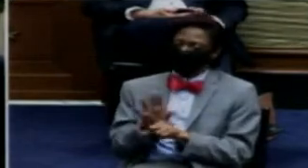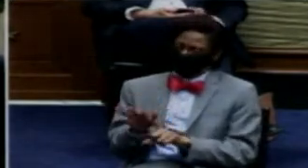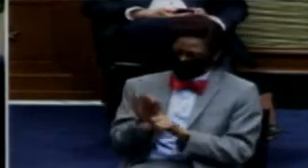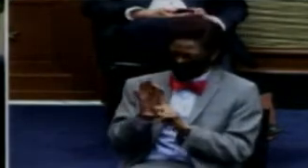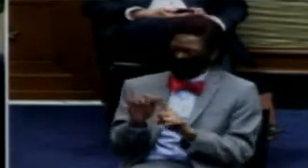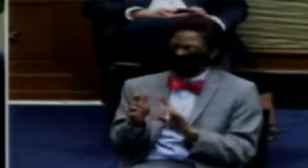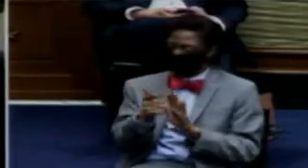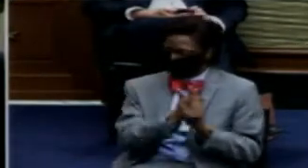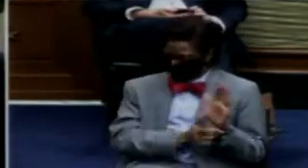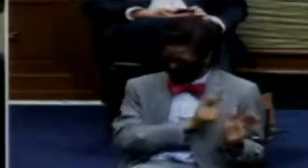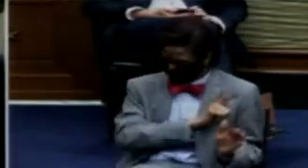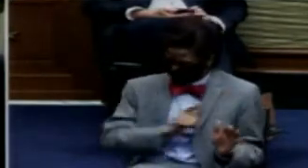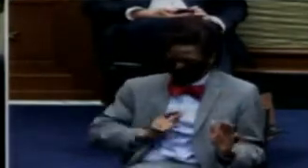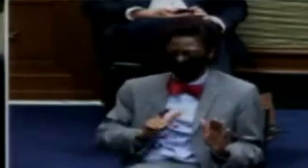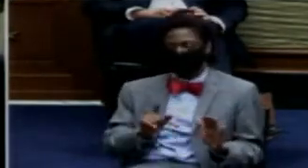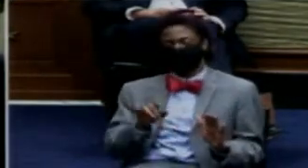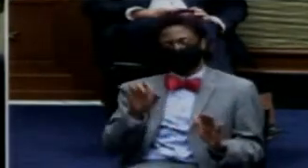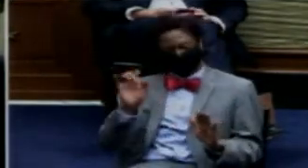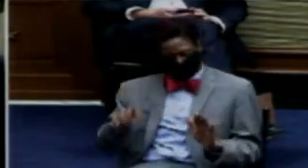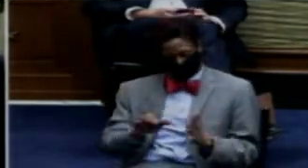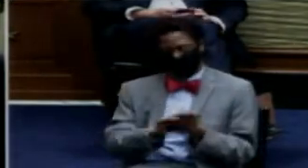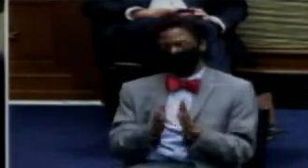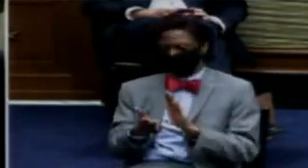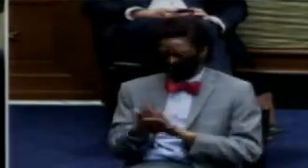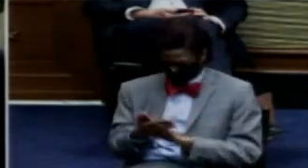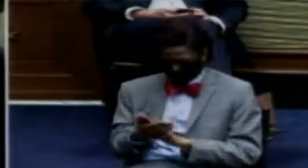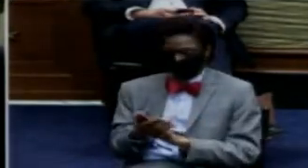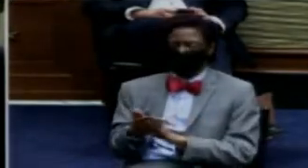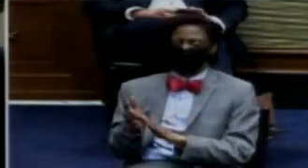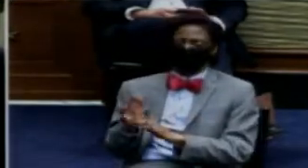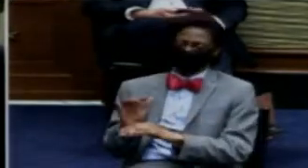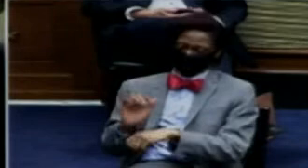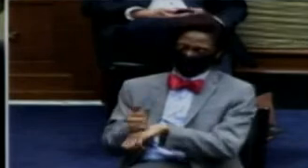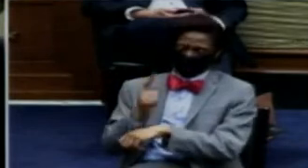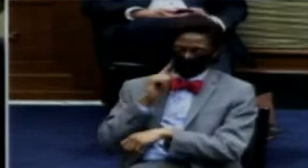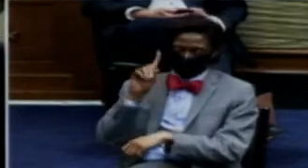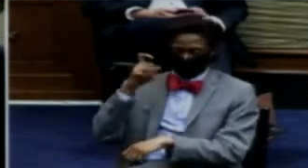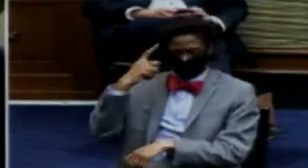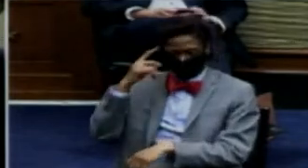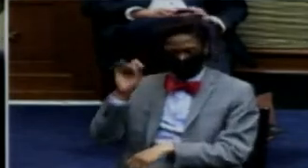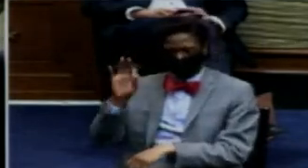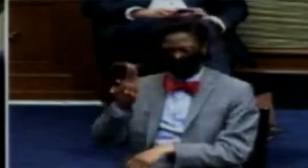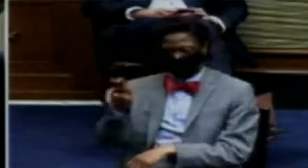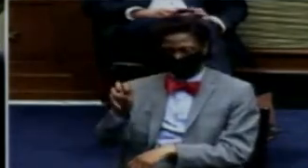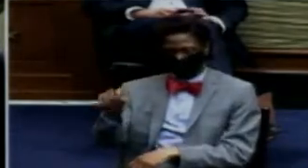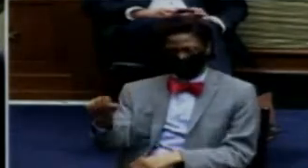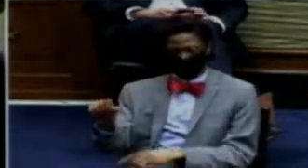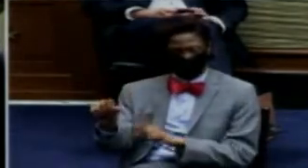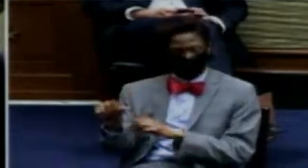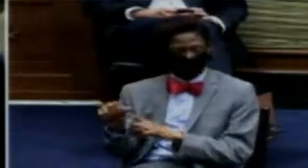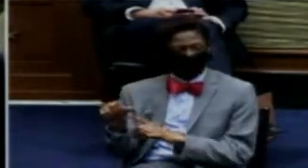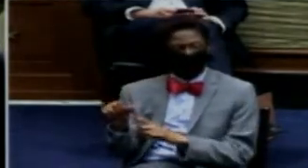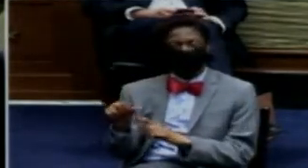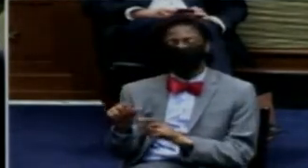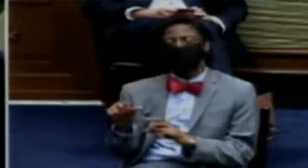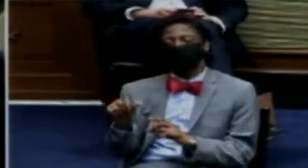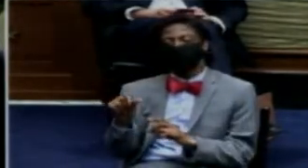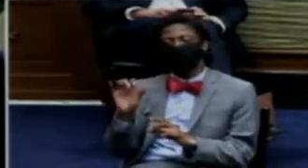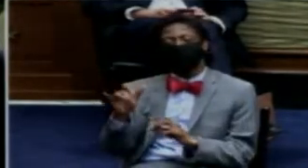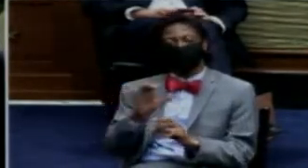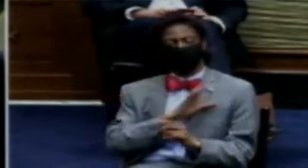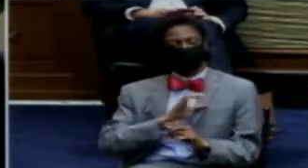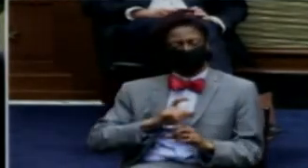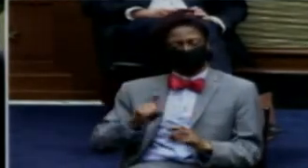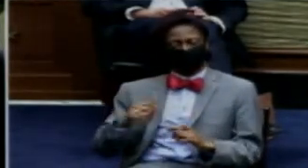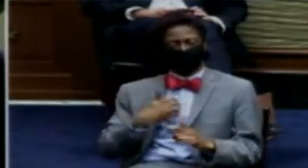such district as may become the state seat of the government of the United States. That same section says that Congress will have the